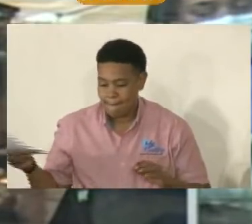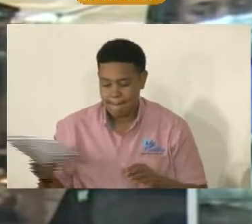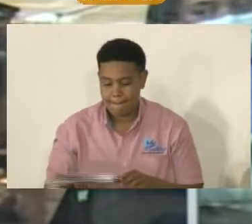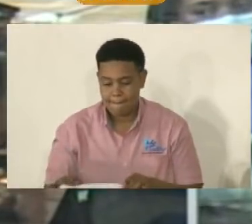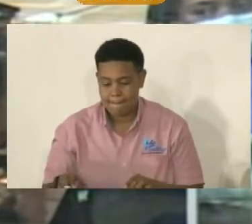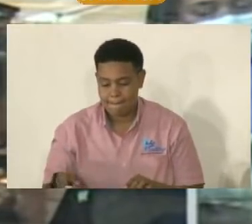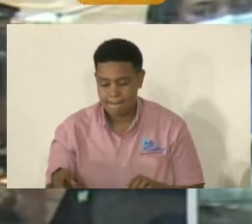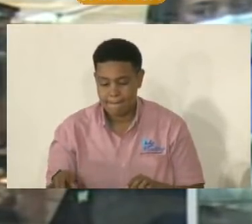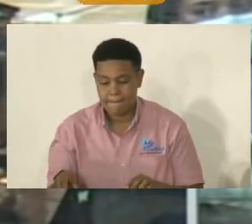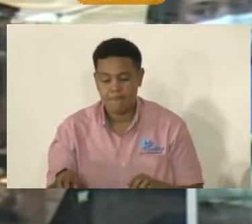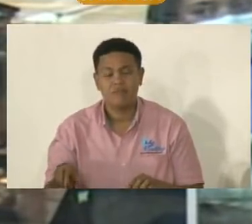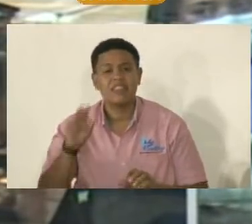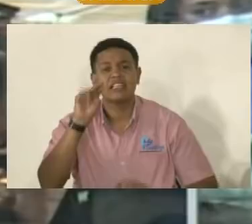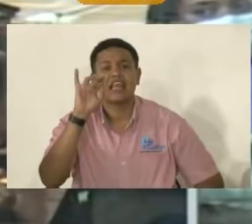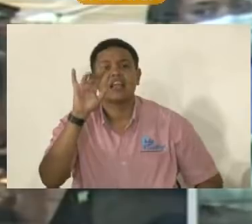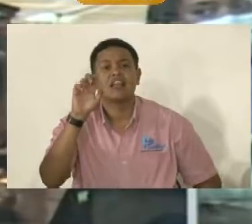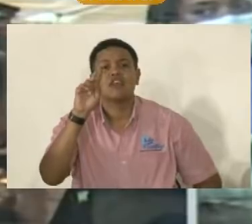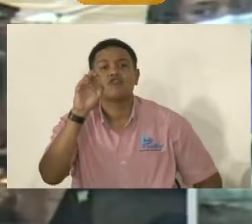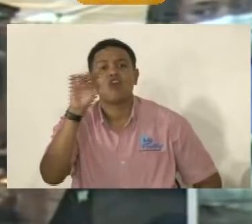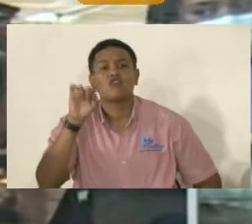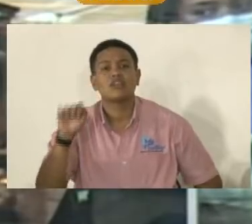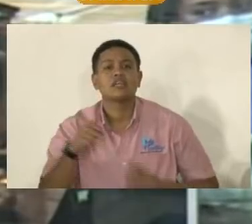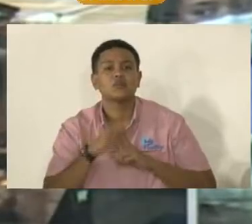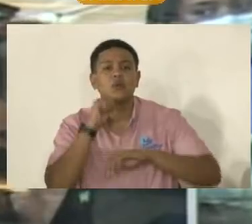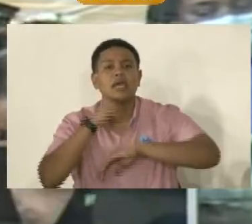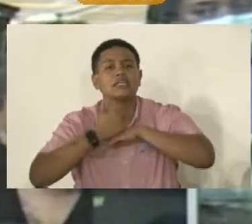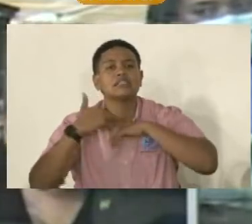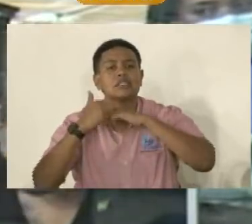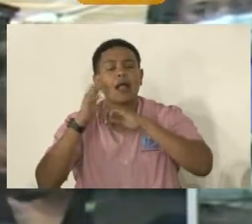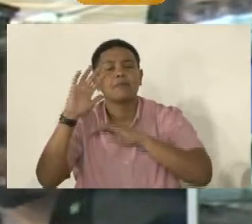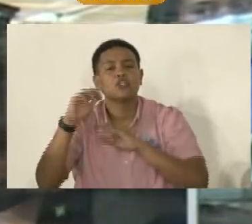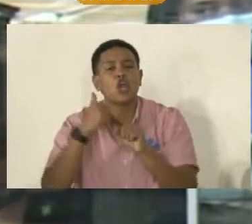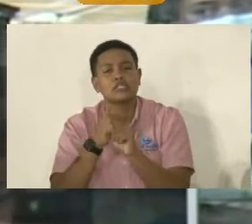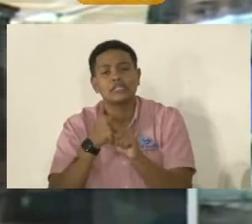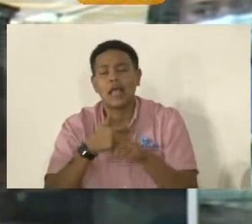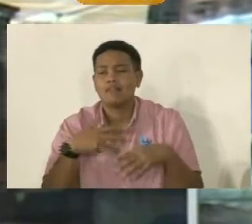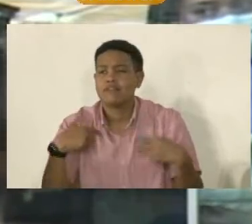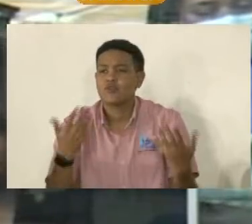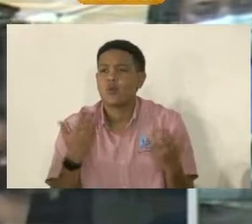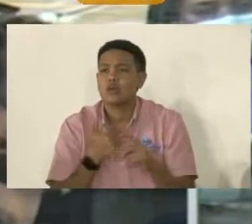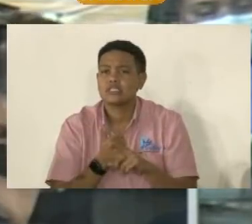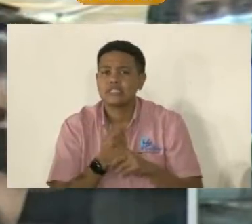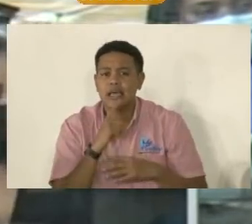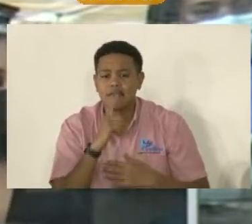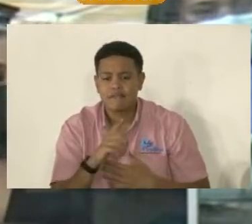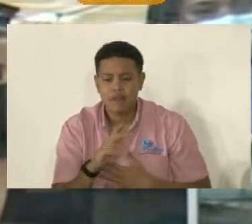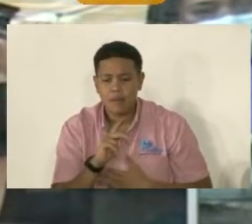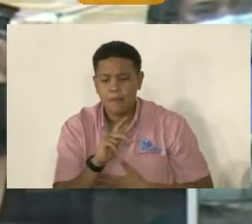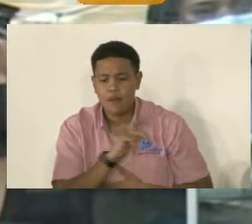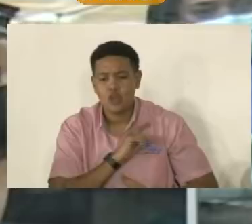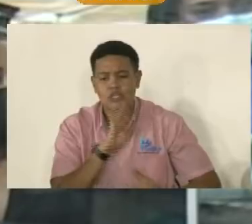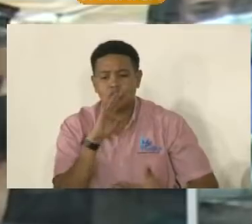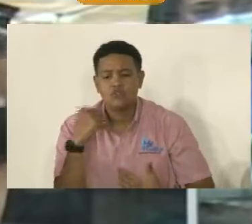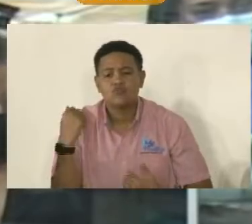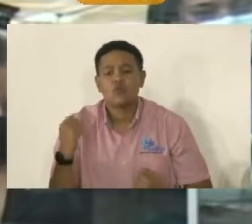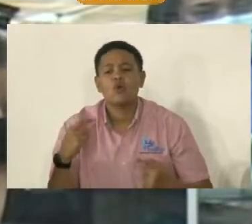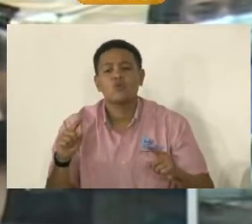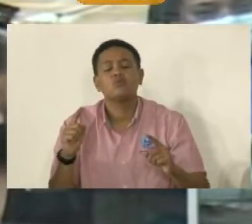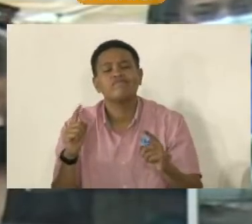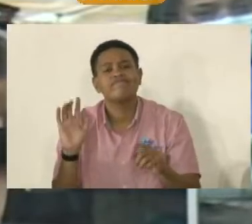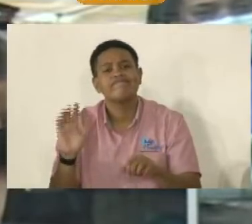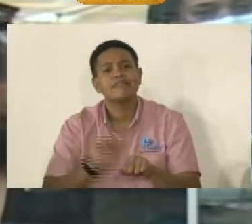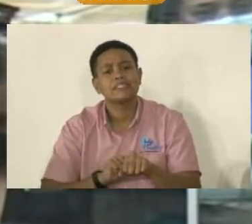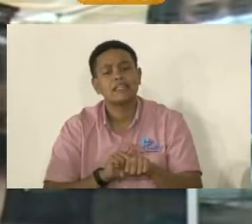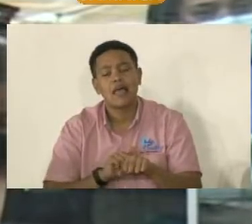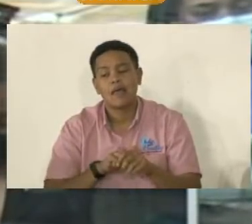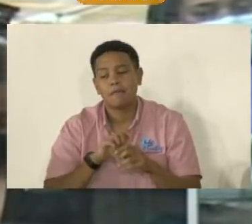who has established herself as quite a personality in a short period of time